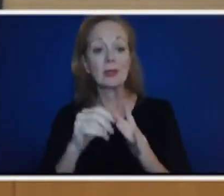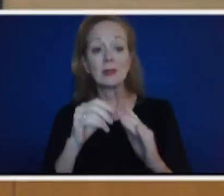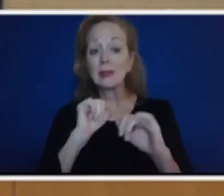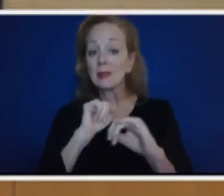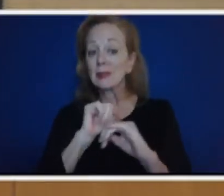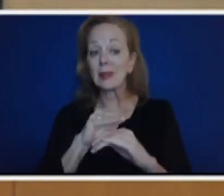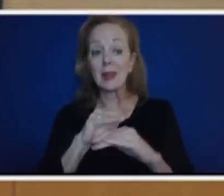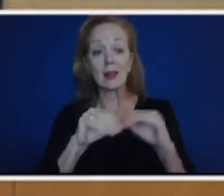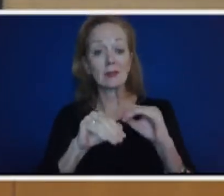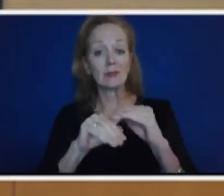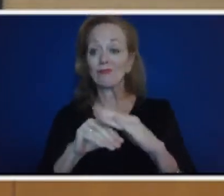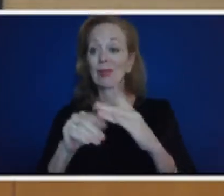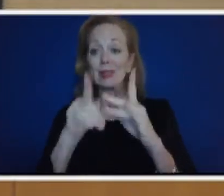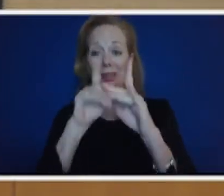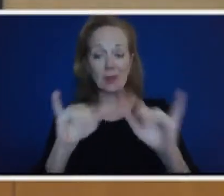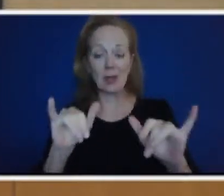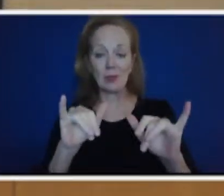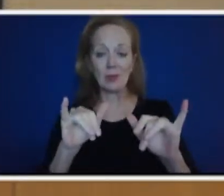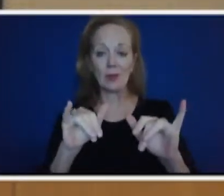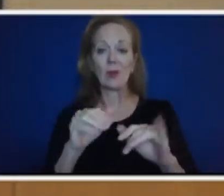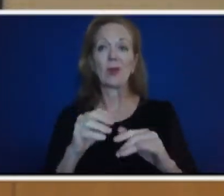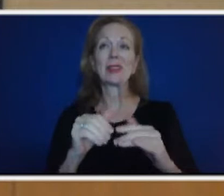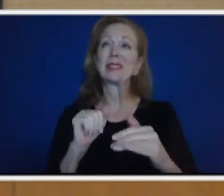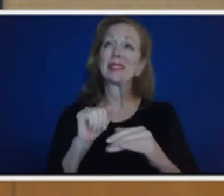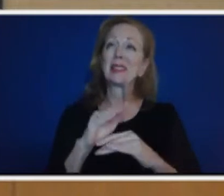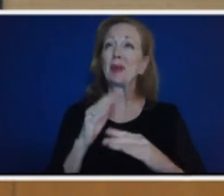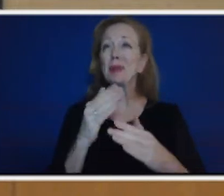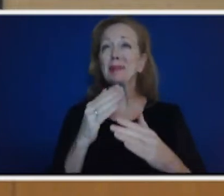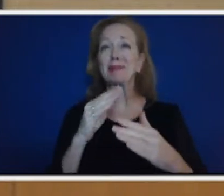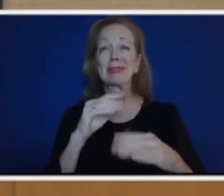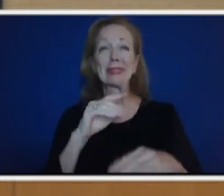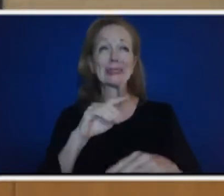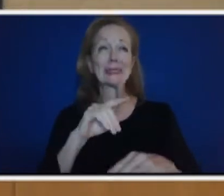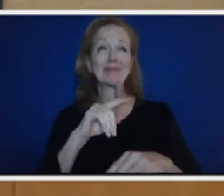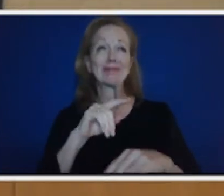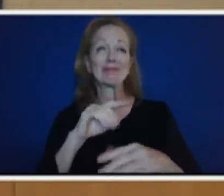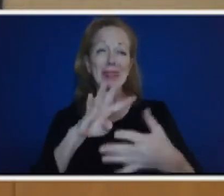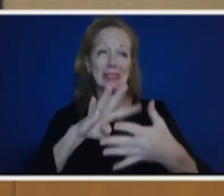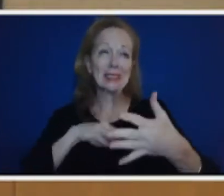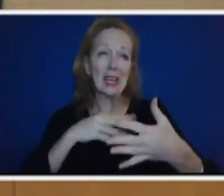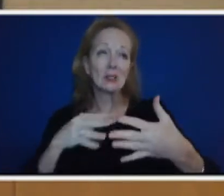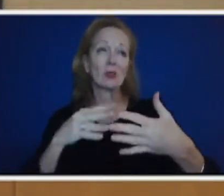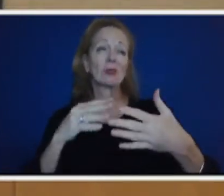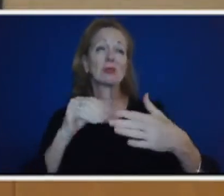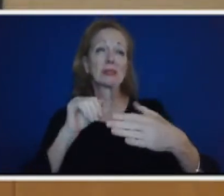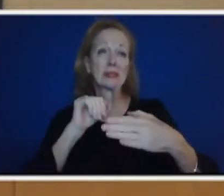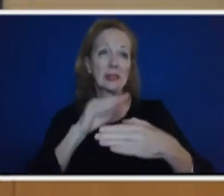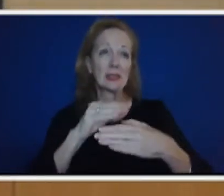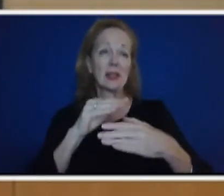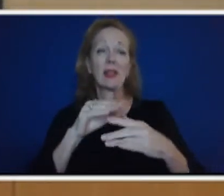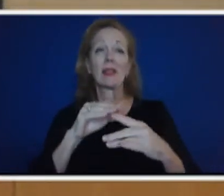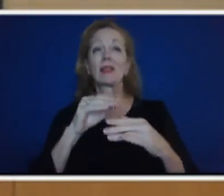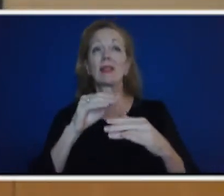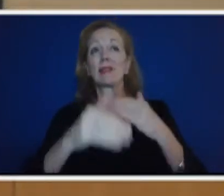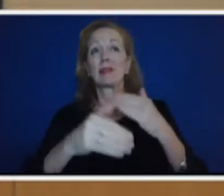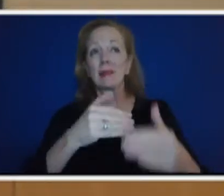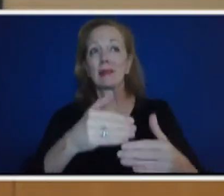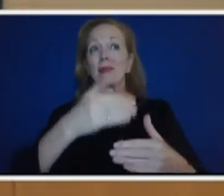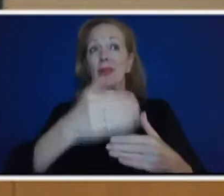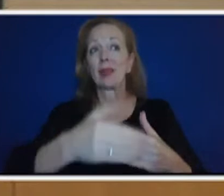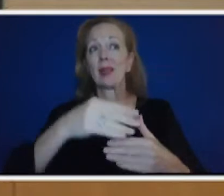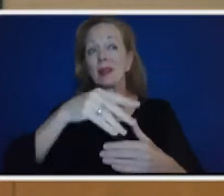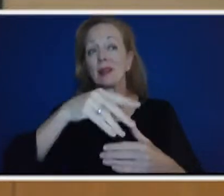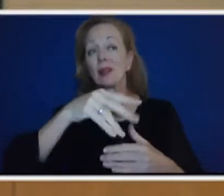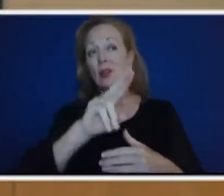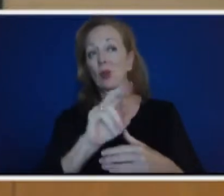talked about earlier, we get those out of the office within that time frame, and then they get into the hands of U.S. mail, and that's kind of, they're not